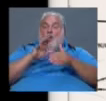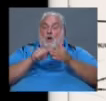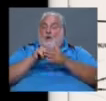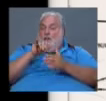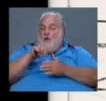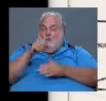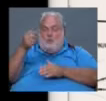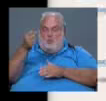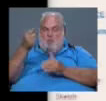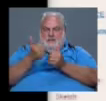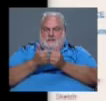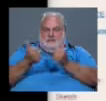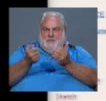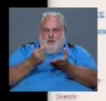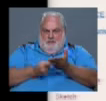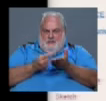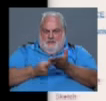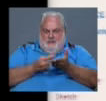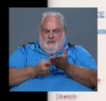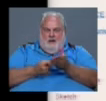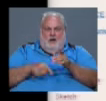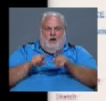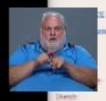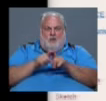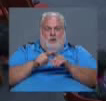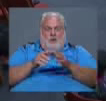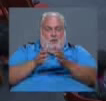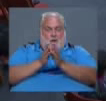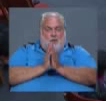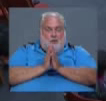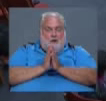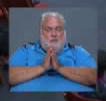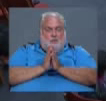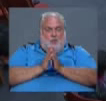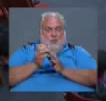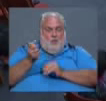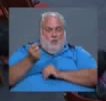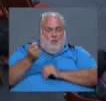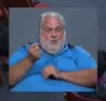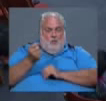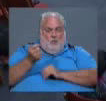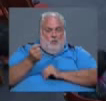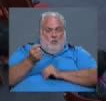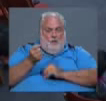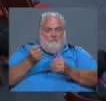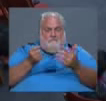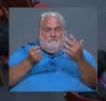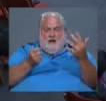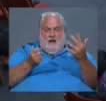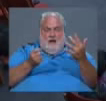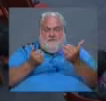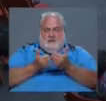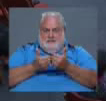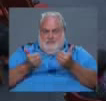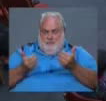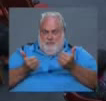separately as requested. Also, I've got a request to hold item 5 separately.